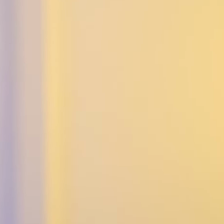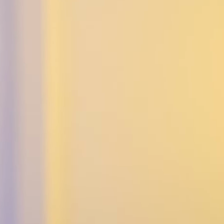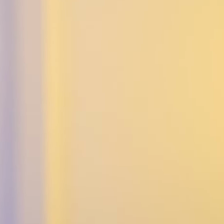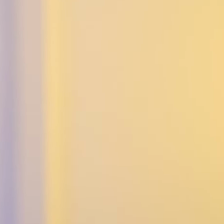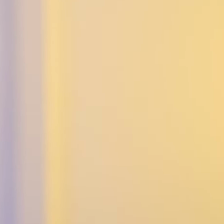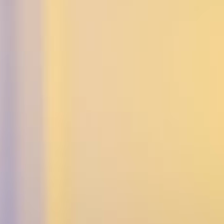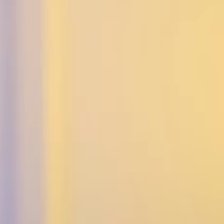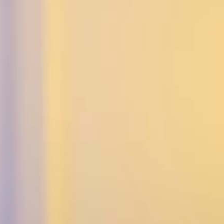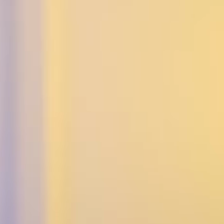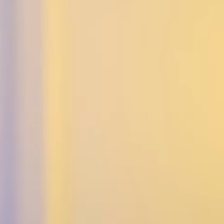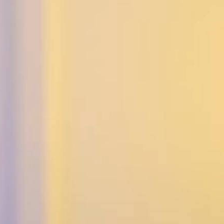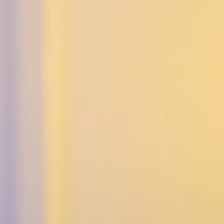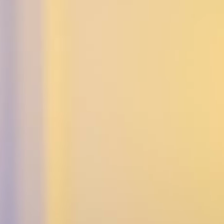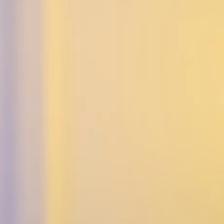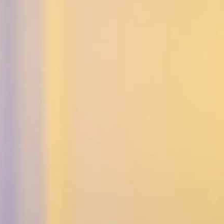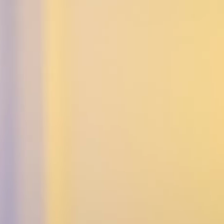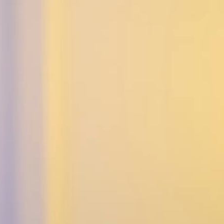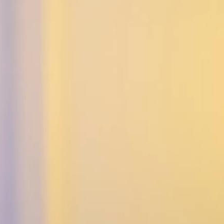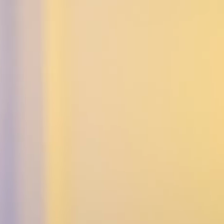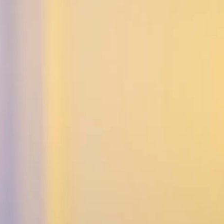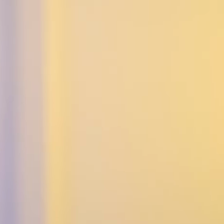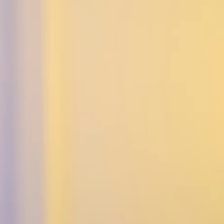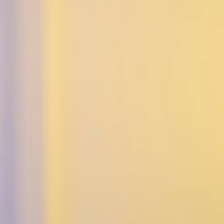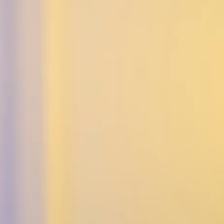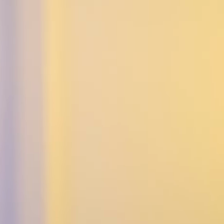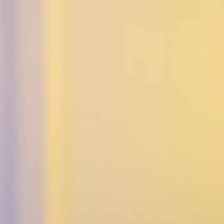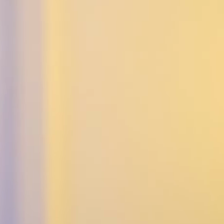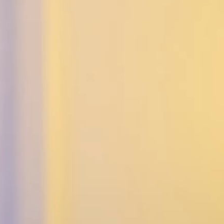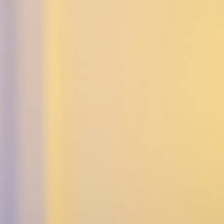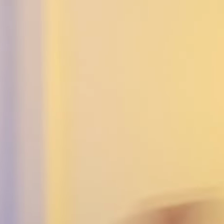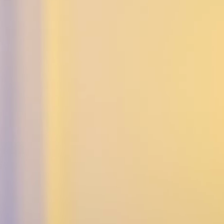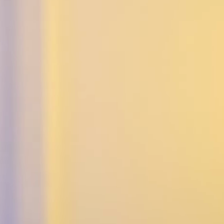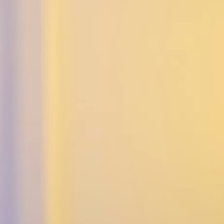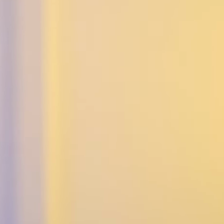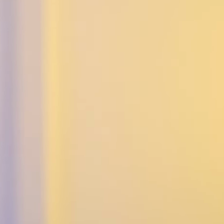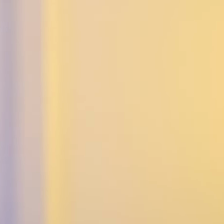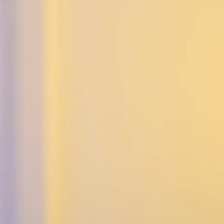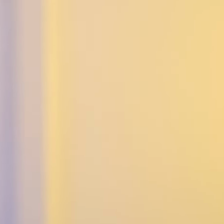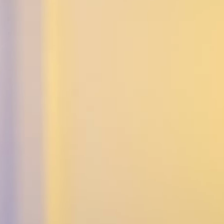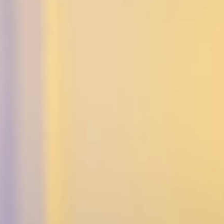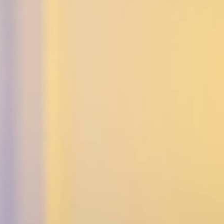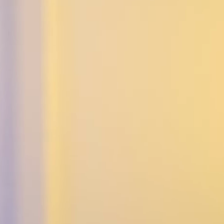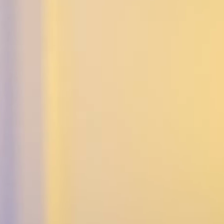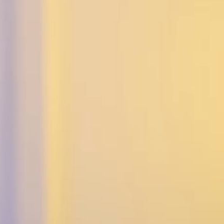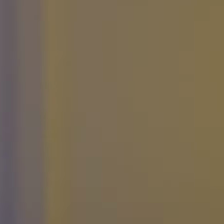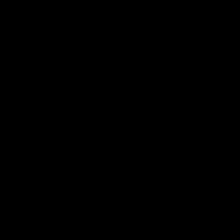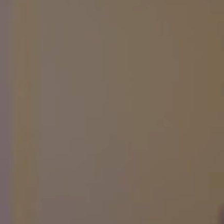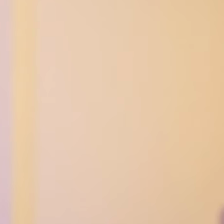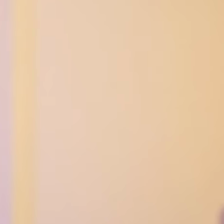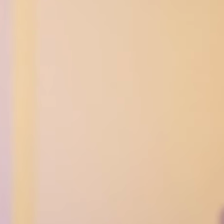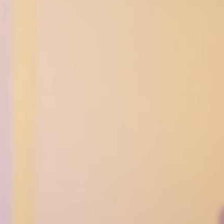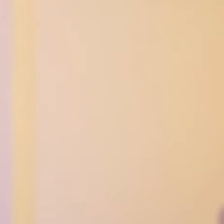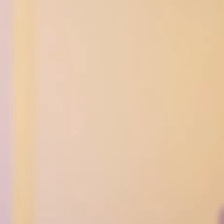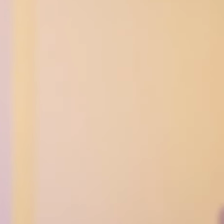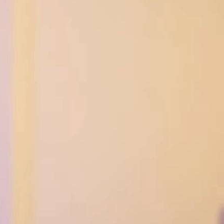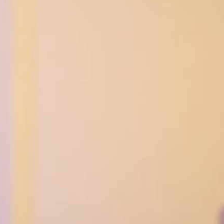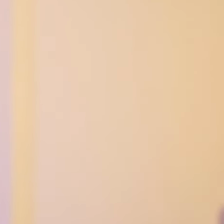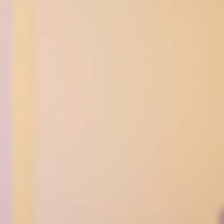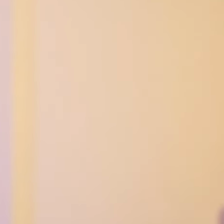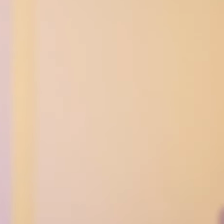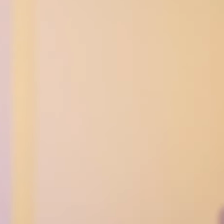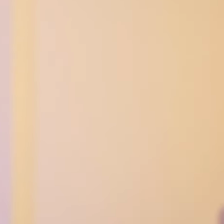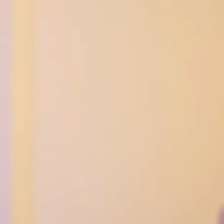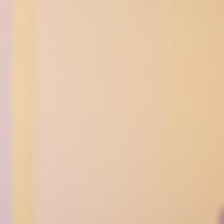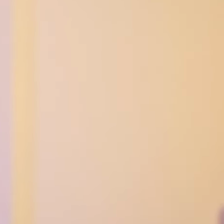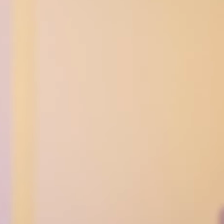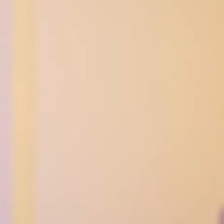she's terrible. It's not me, okay? Okay, we got to be blaming somebody else here. I hope you enjoyed that clip